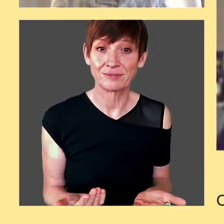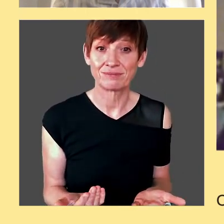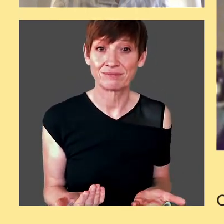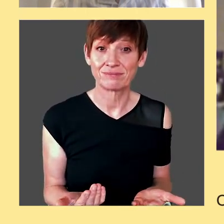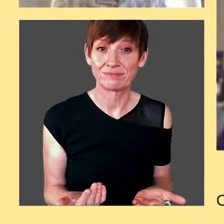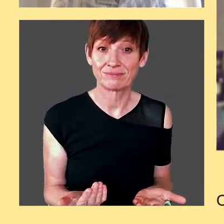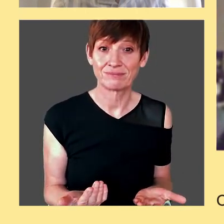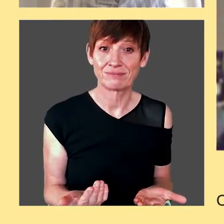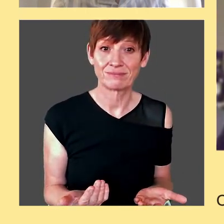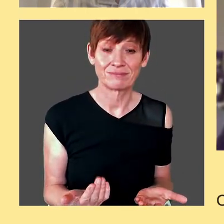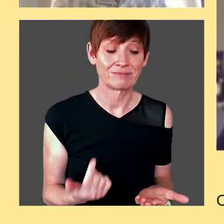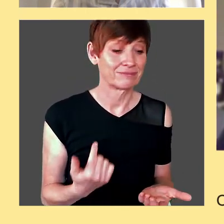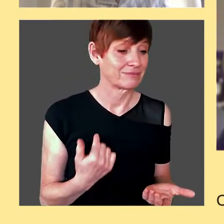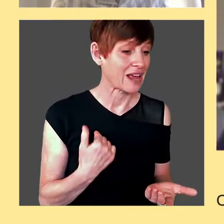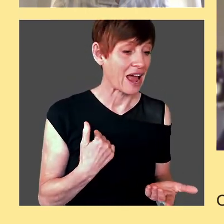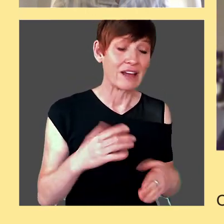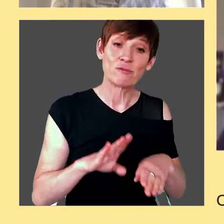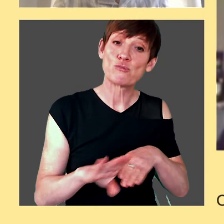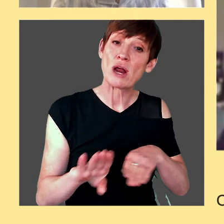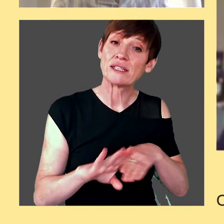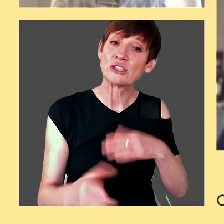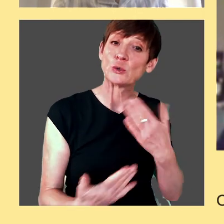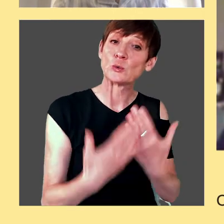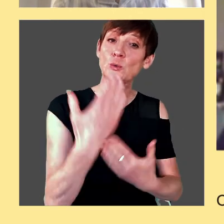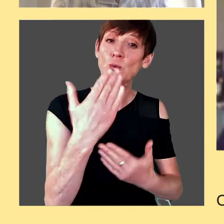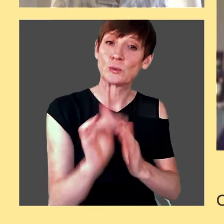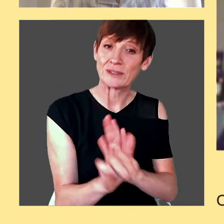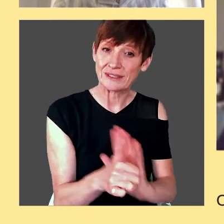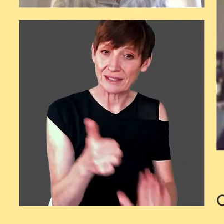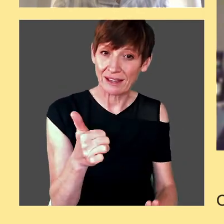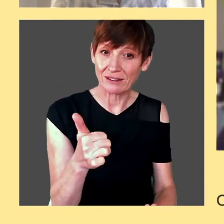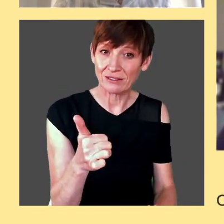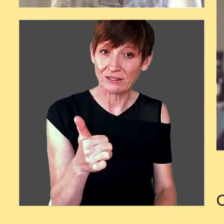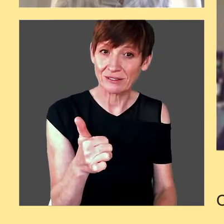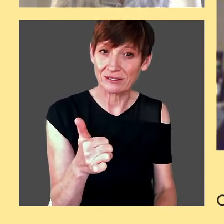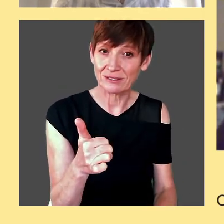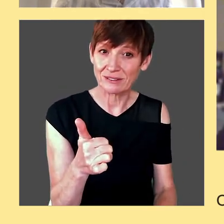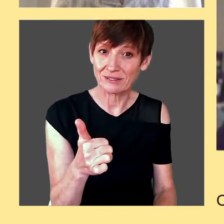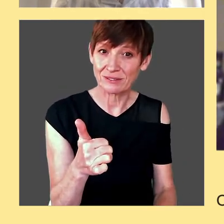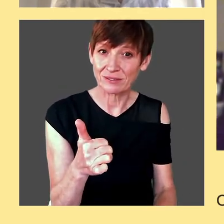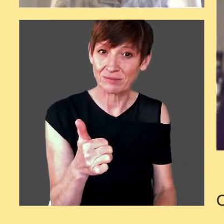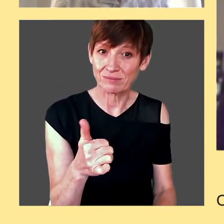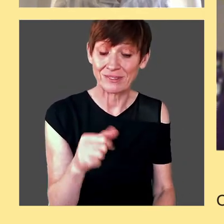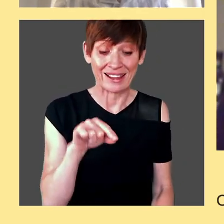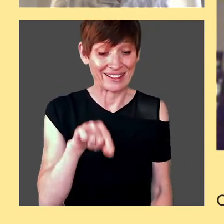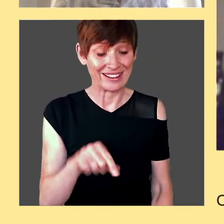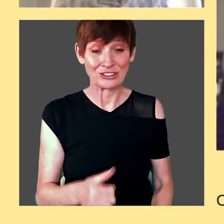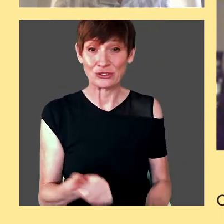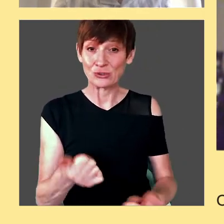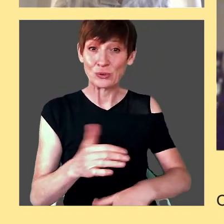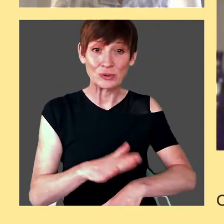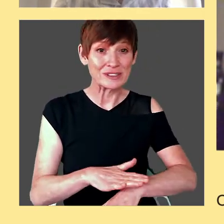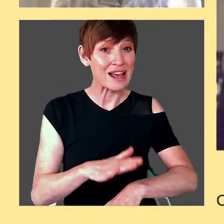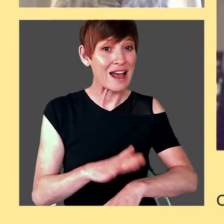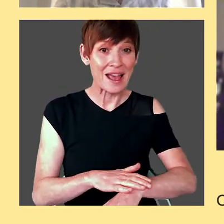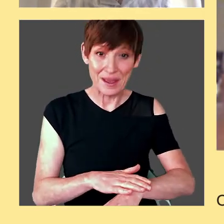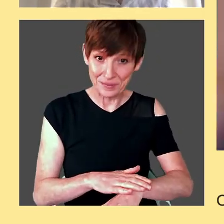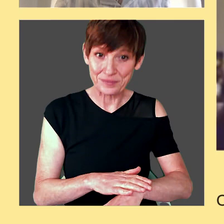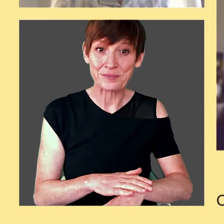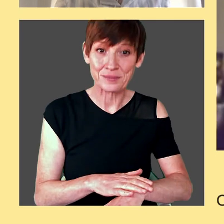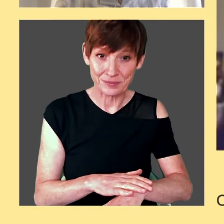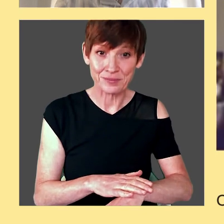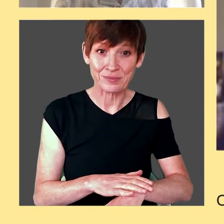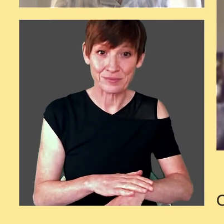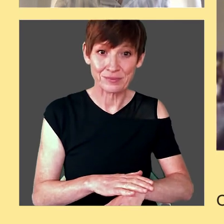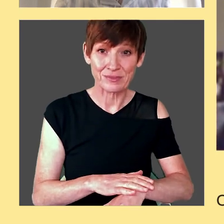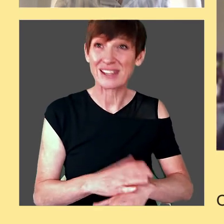I practice new skills. You know, you have something that this is a good time because everything